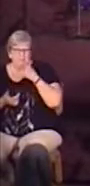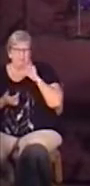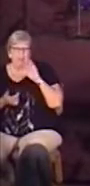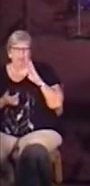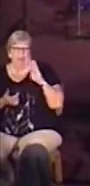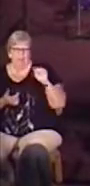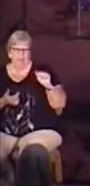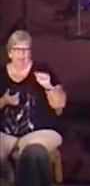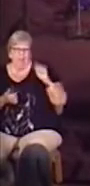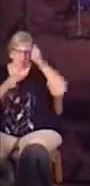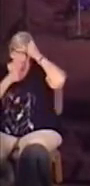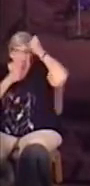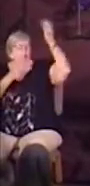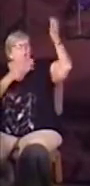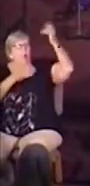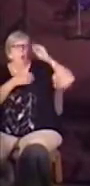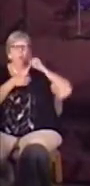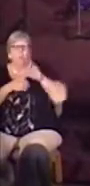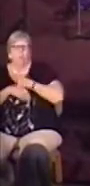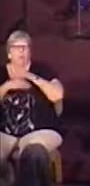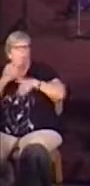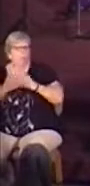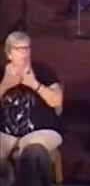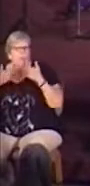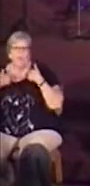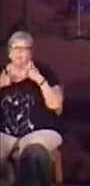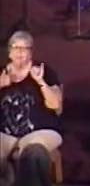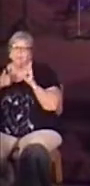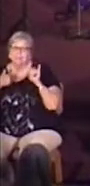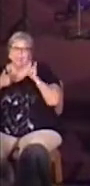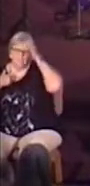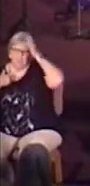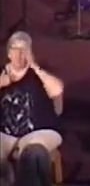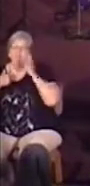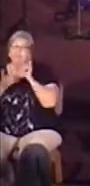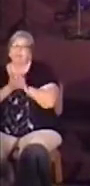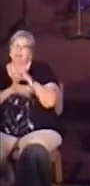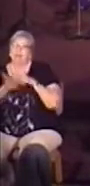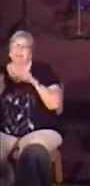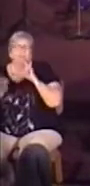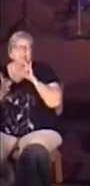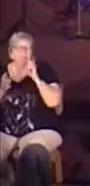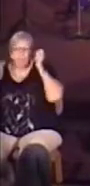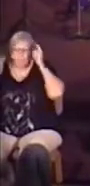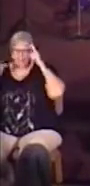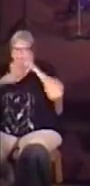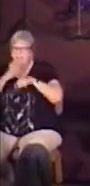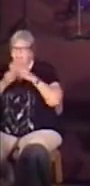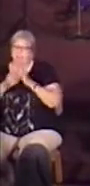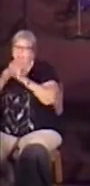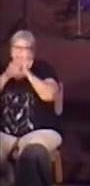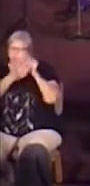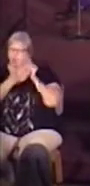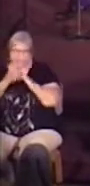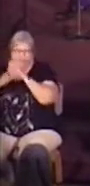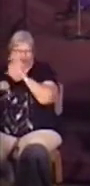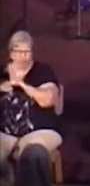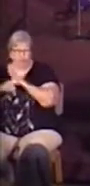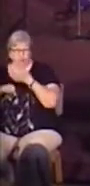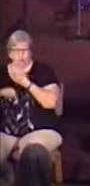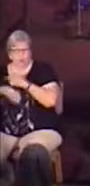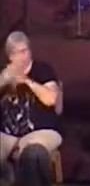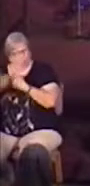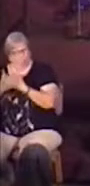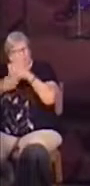Father. We all have the same parents. And so that's what's so incredible about being a unified church, is that we are all in this